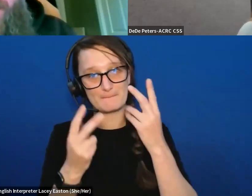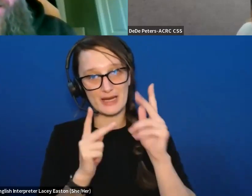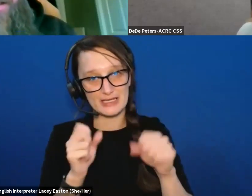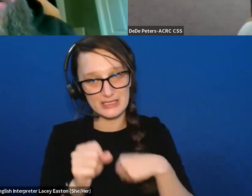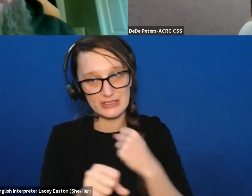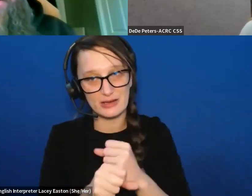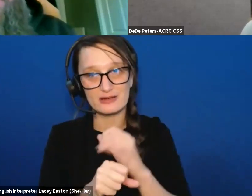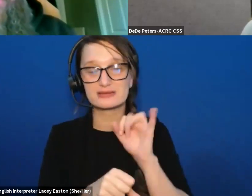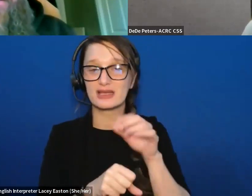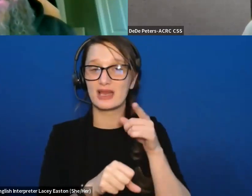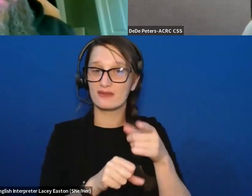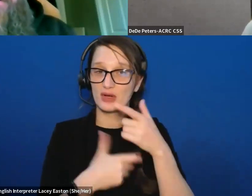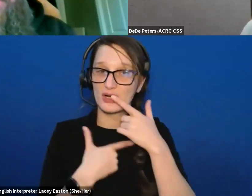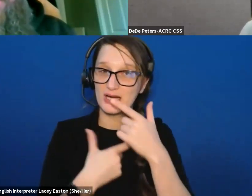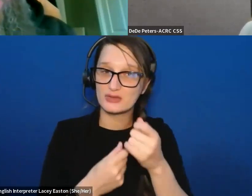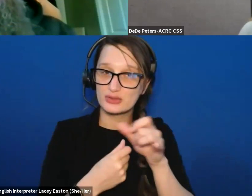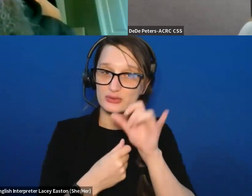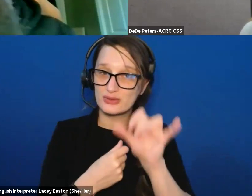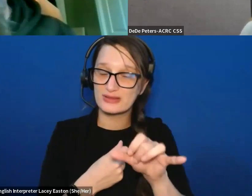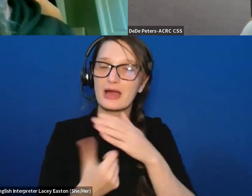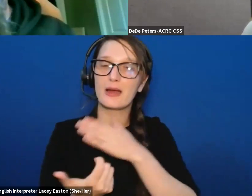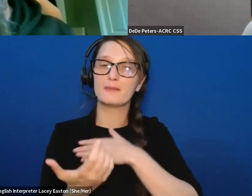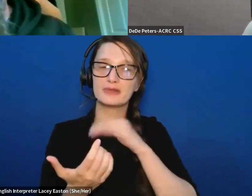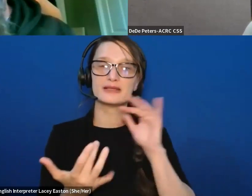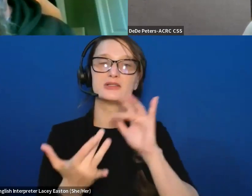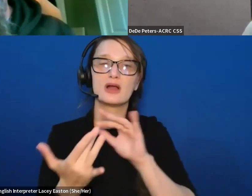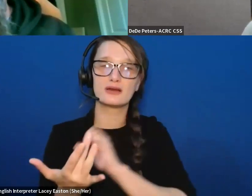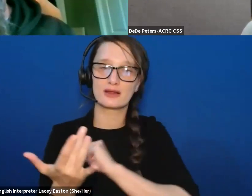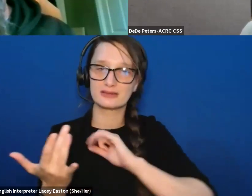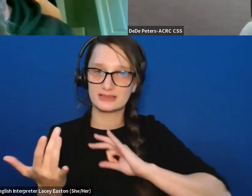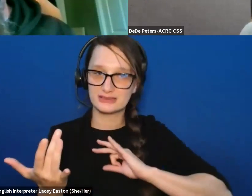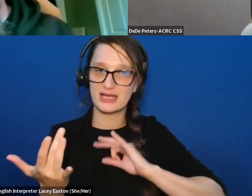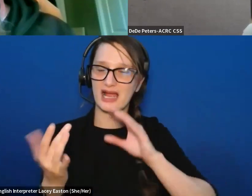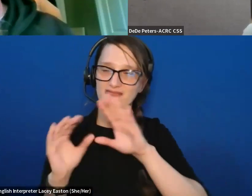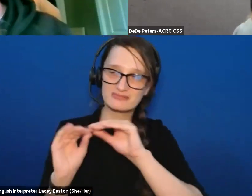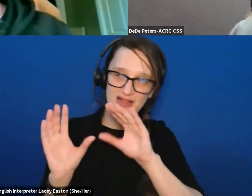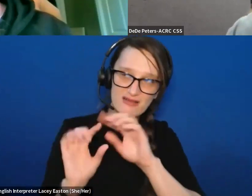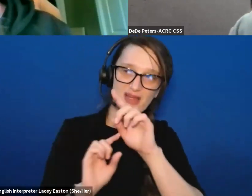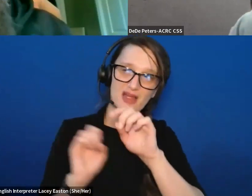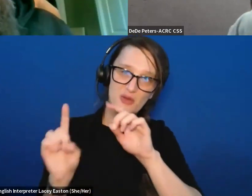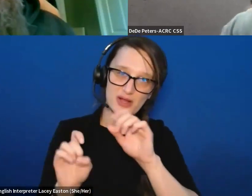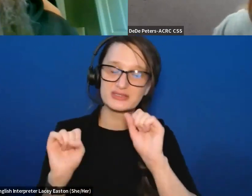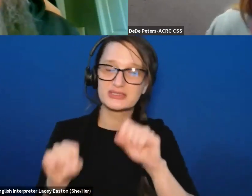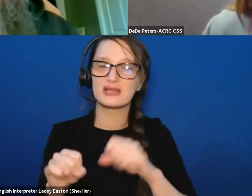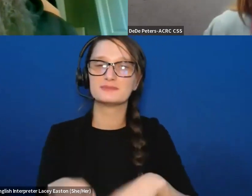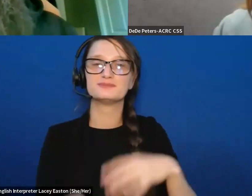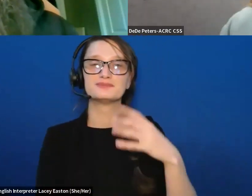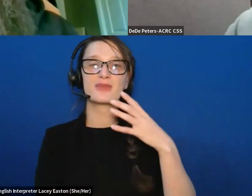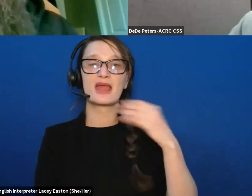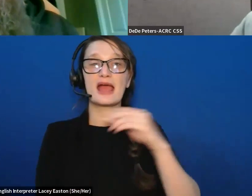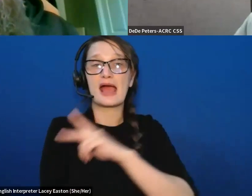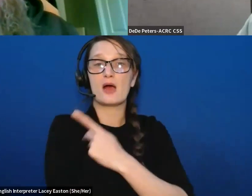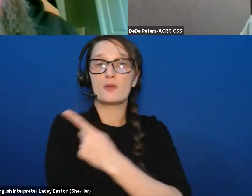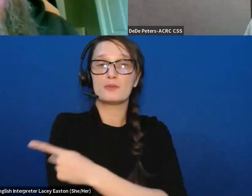interested in doing that, please don't hesitate to reach out to the staff and get clarification if you have any questions. Outpatient substance use disorder